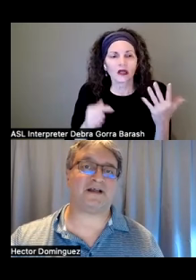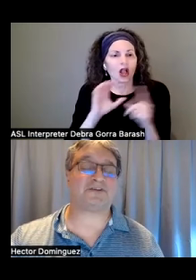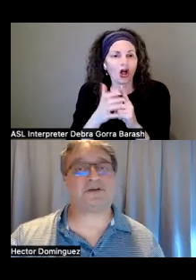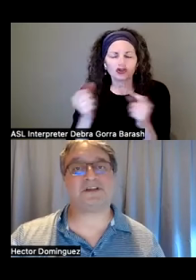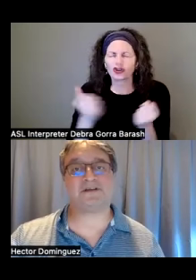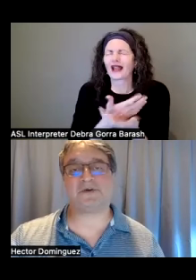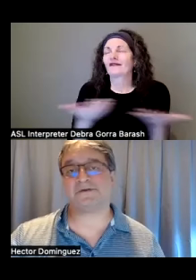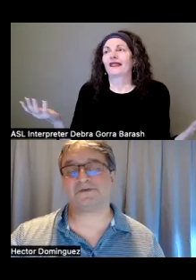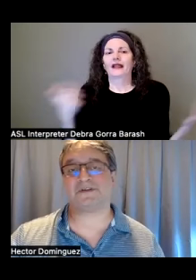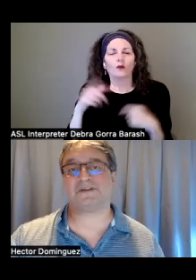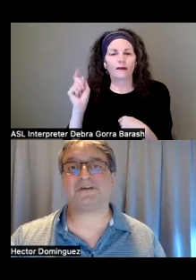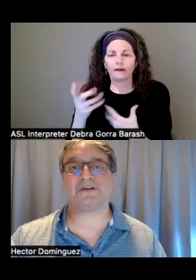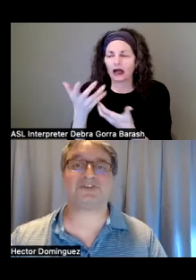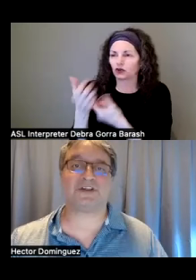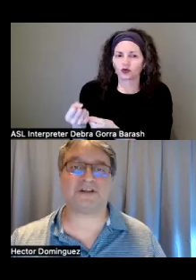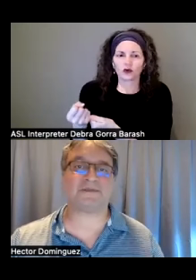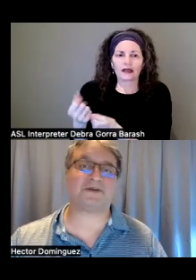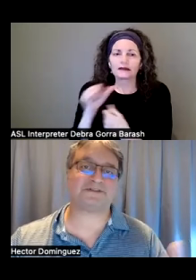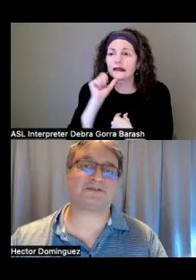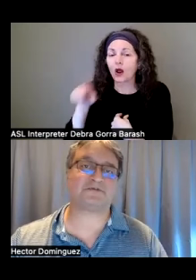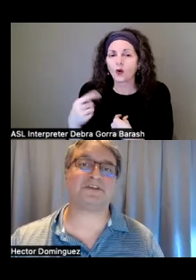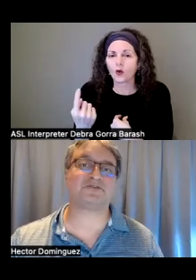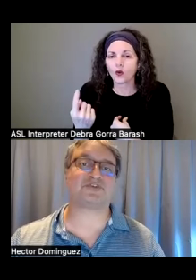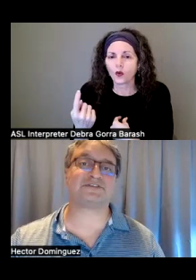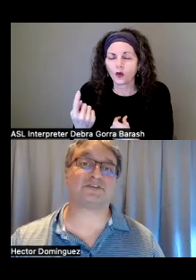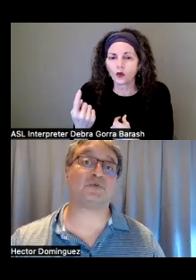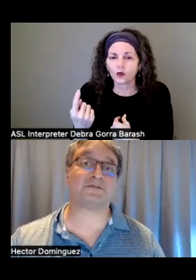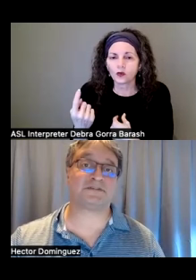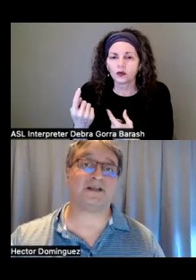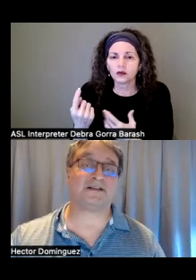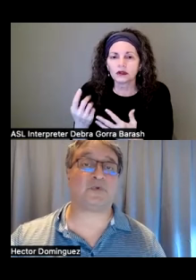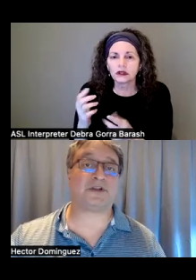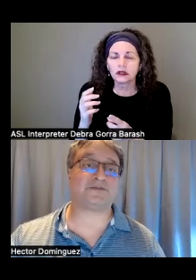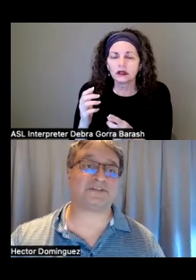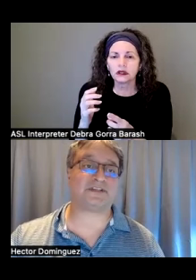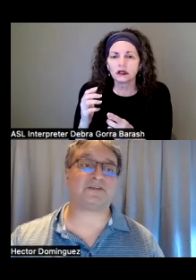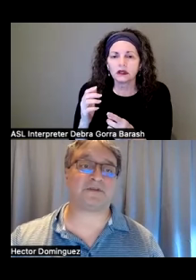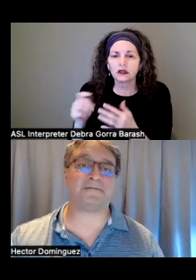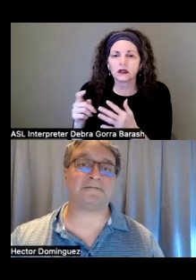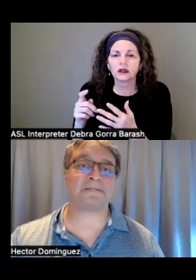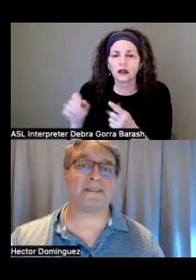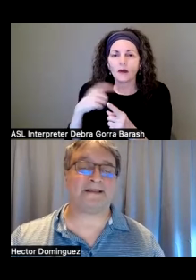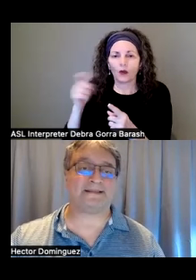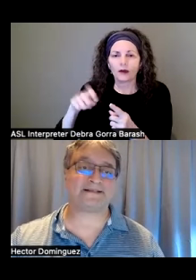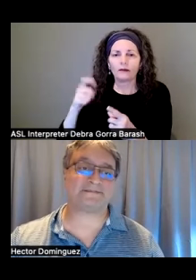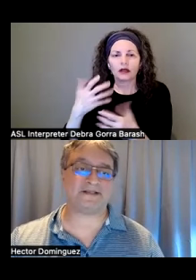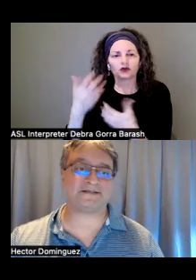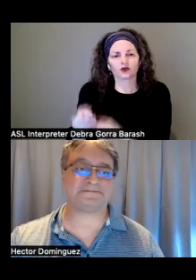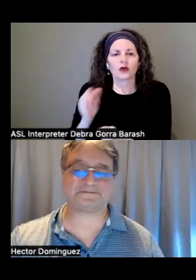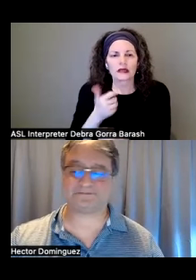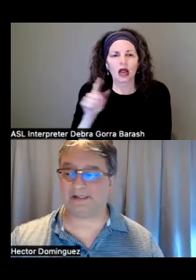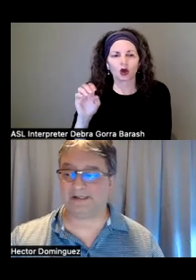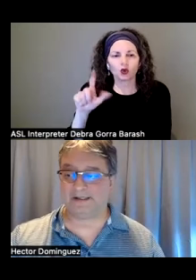trust not only, obviously, not only each other, but also we need to trust the tools that we are using day to day. Next,